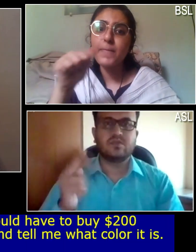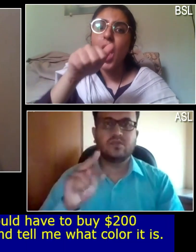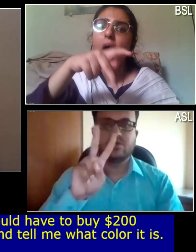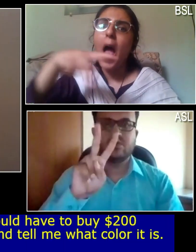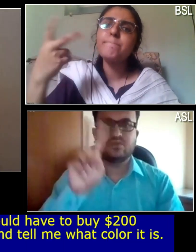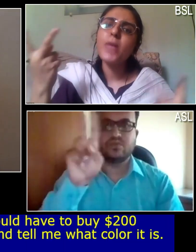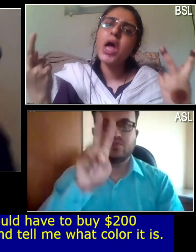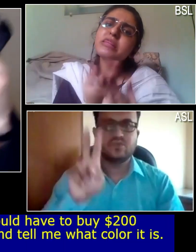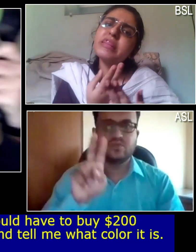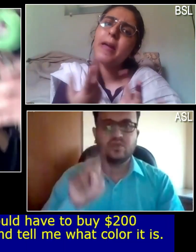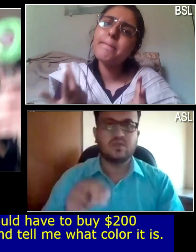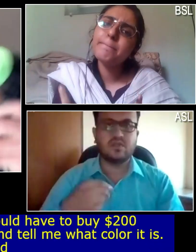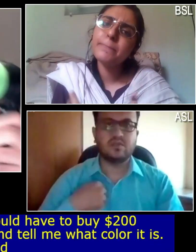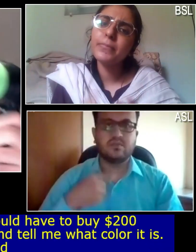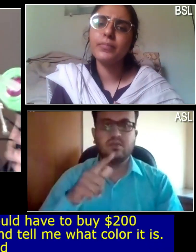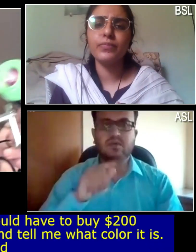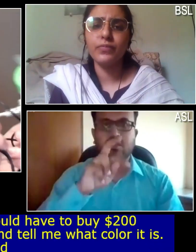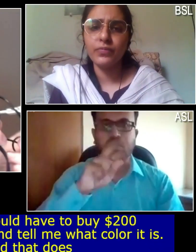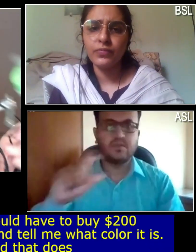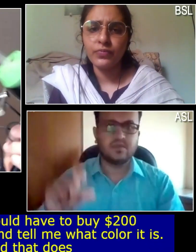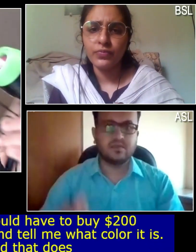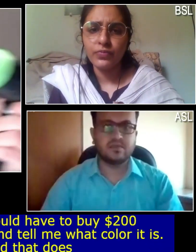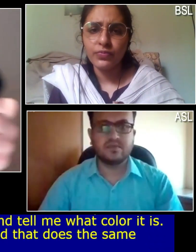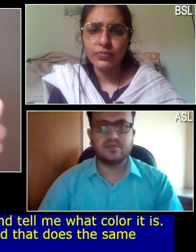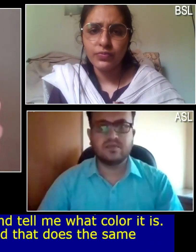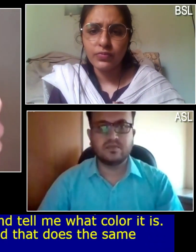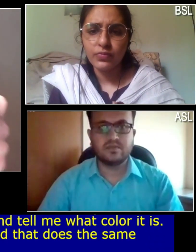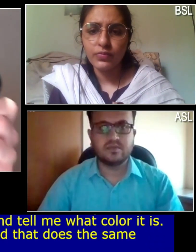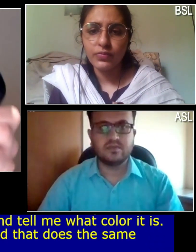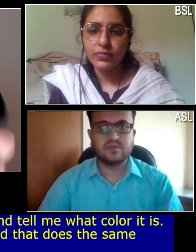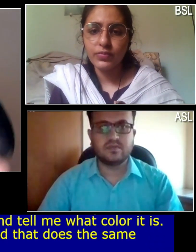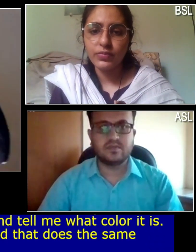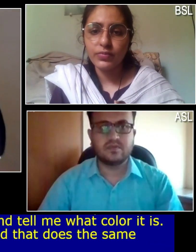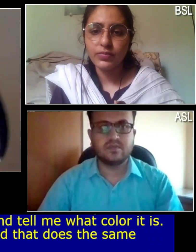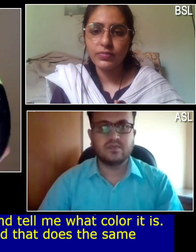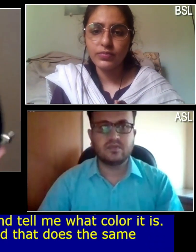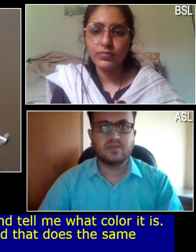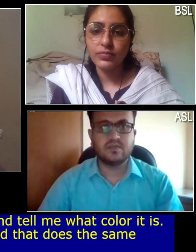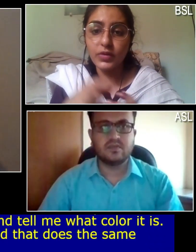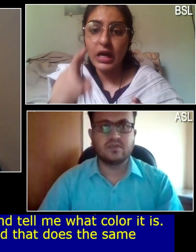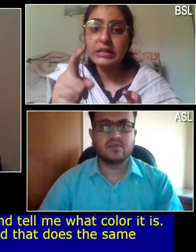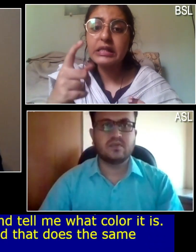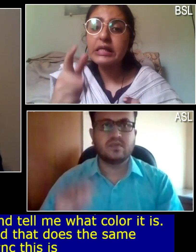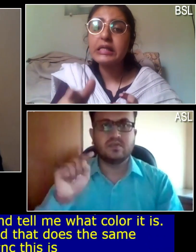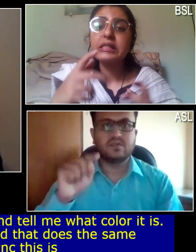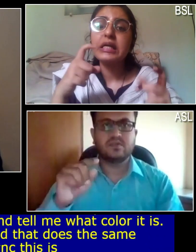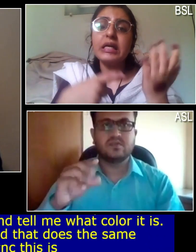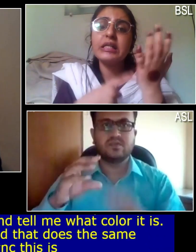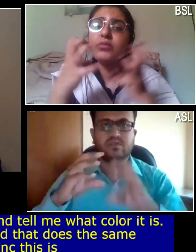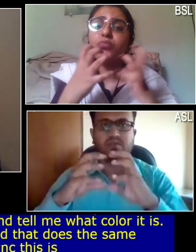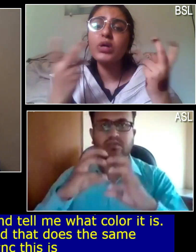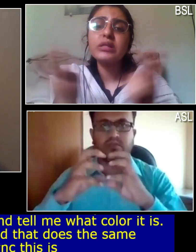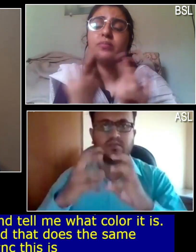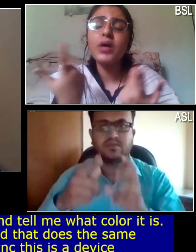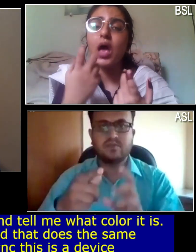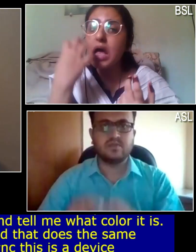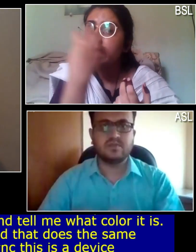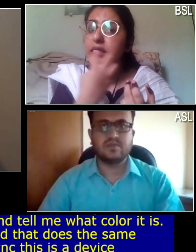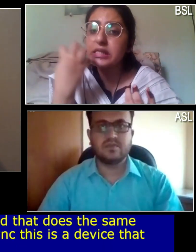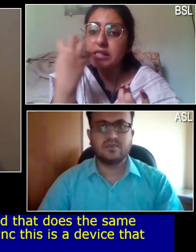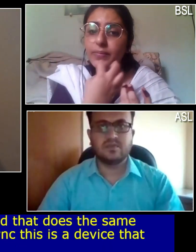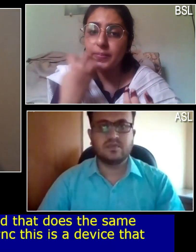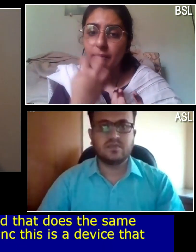Or this device I'm holding up right now is something called the Lip Sync. This is a device which allows people with a mobility challenge to